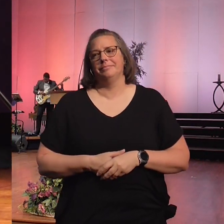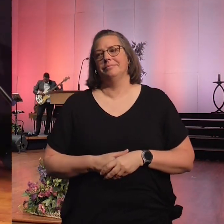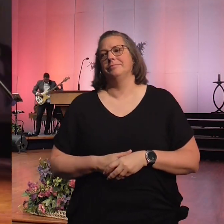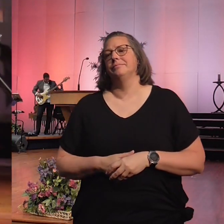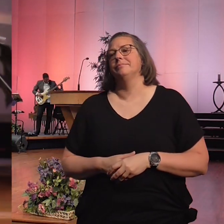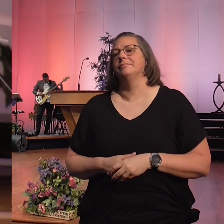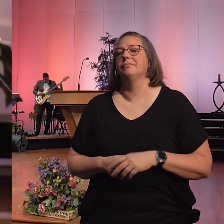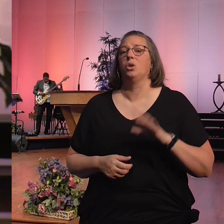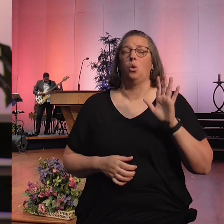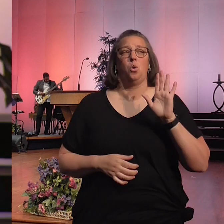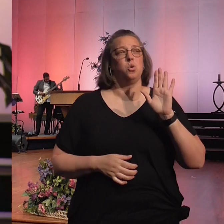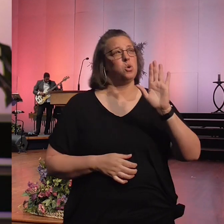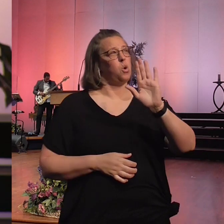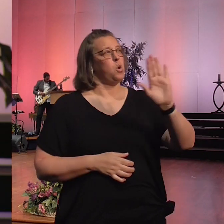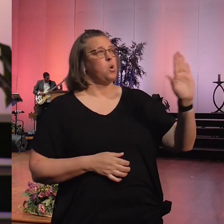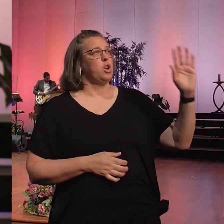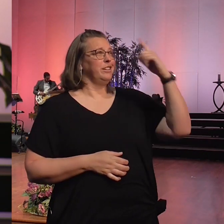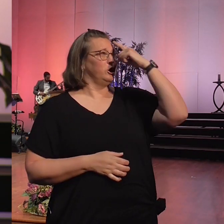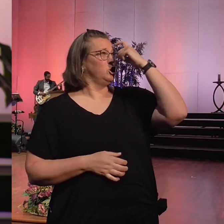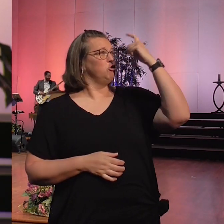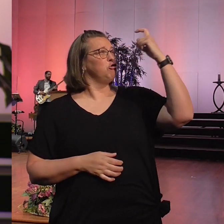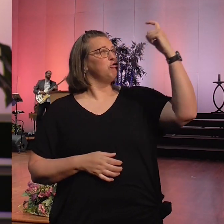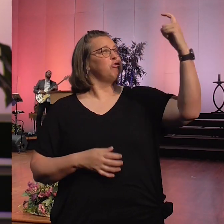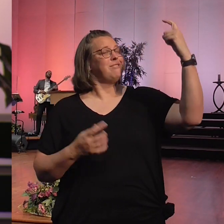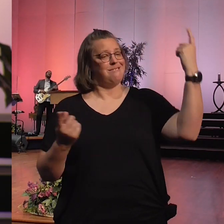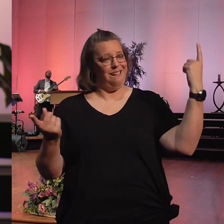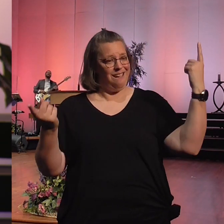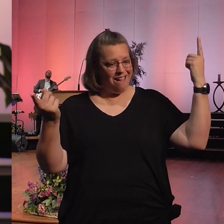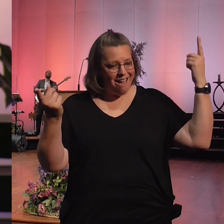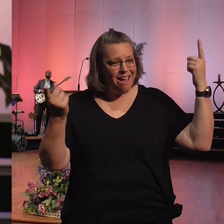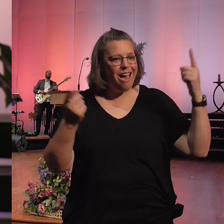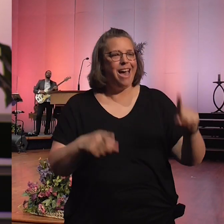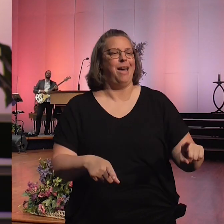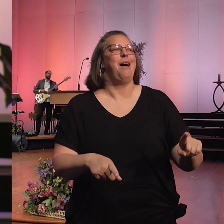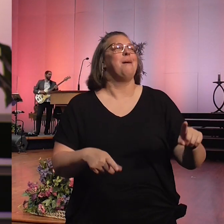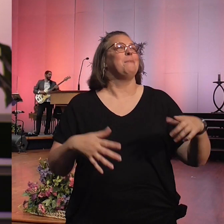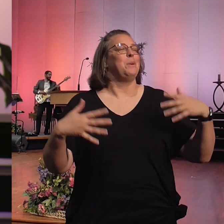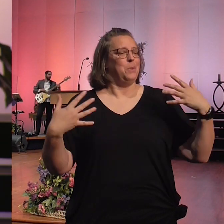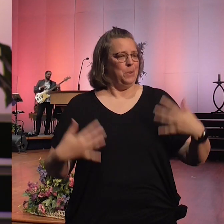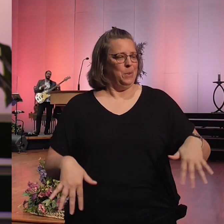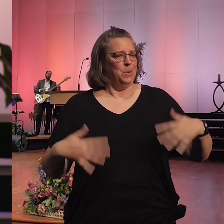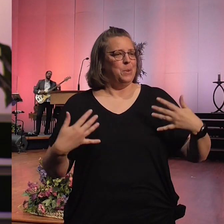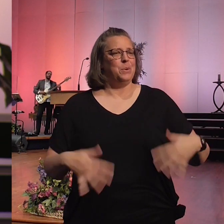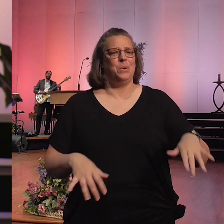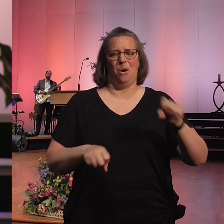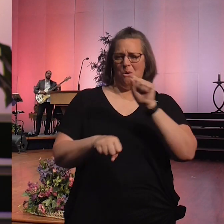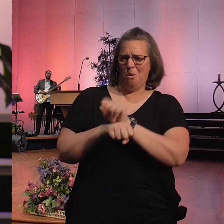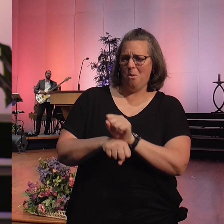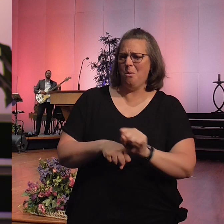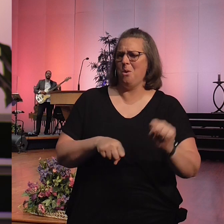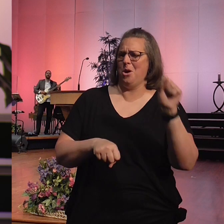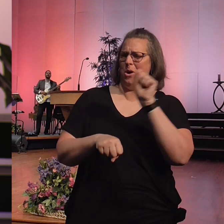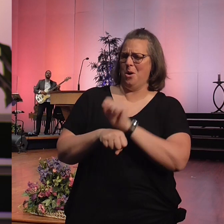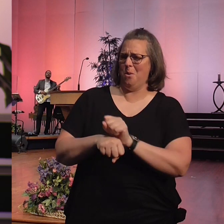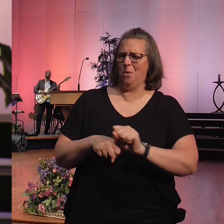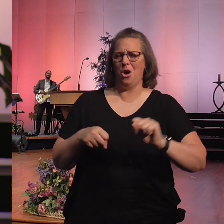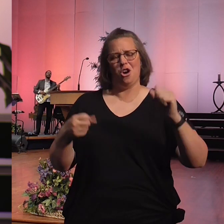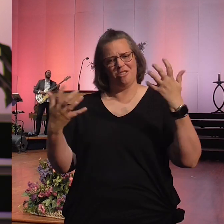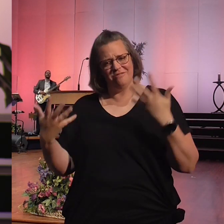When the dreams you're dreaming come to you, when the work you put in